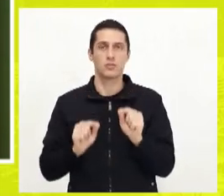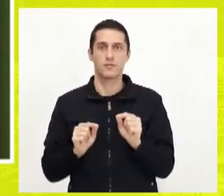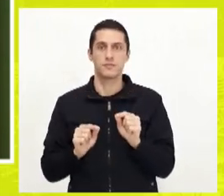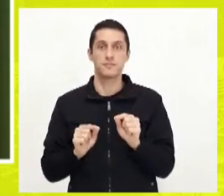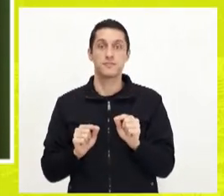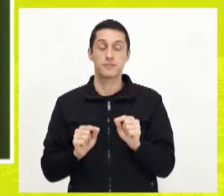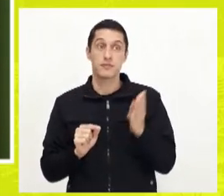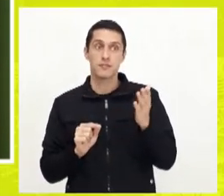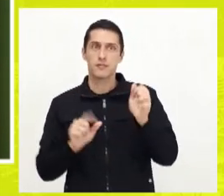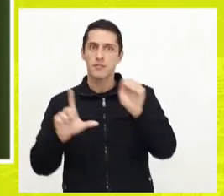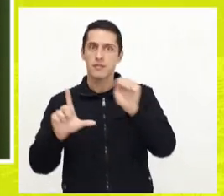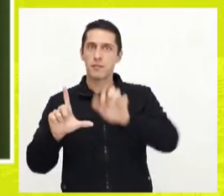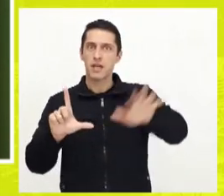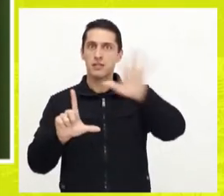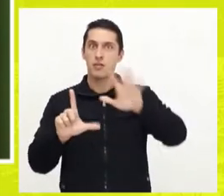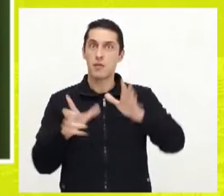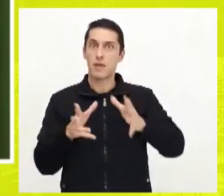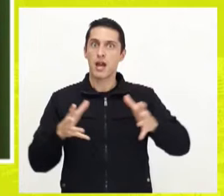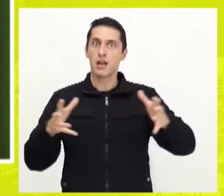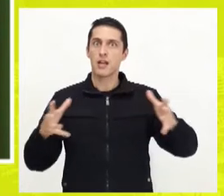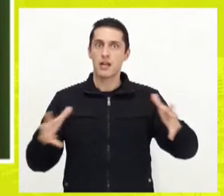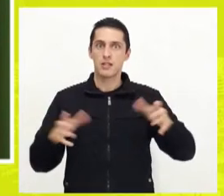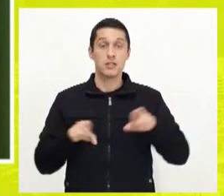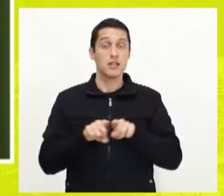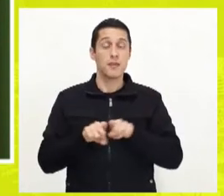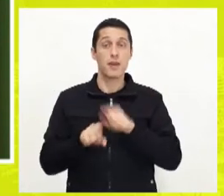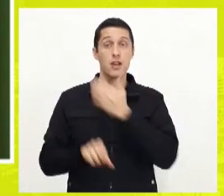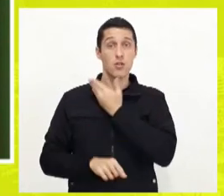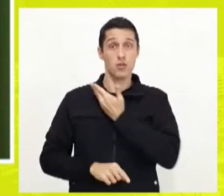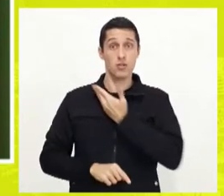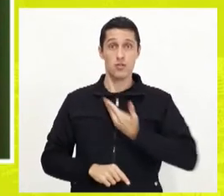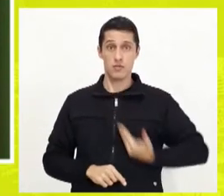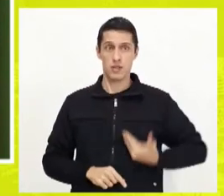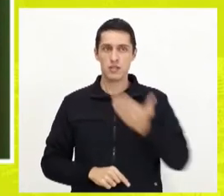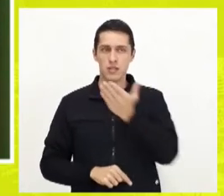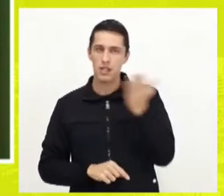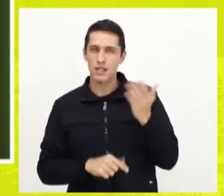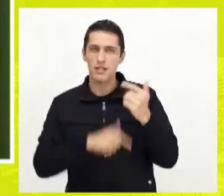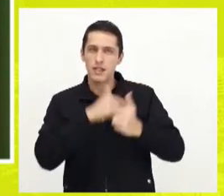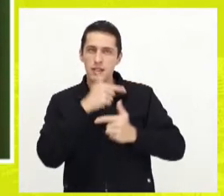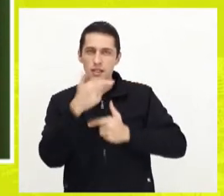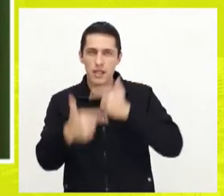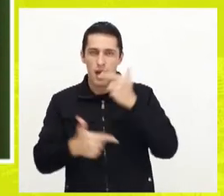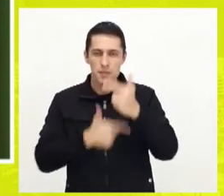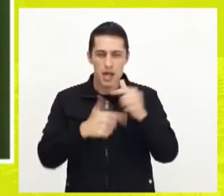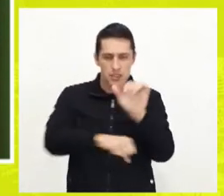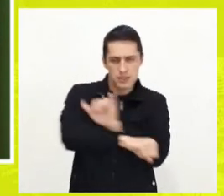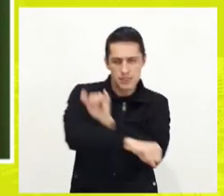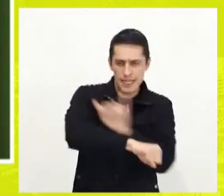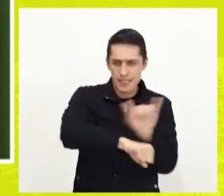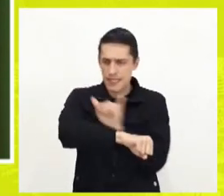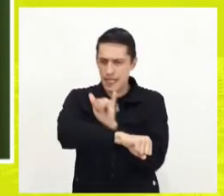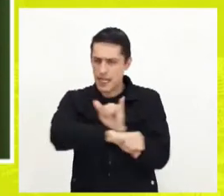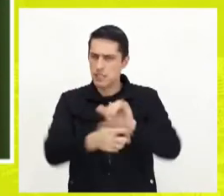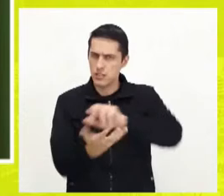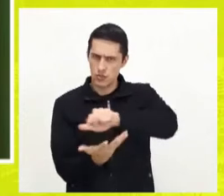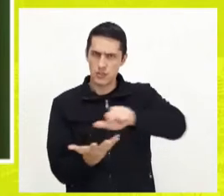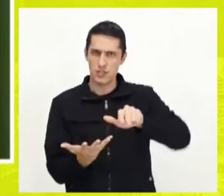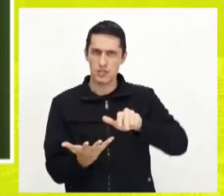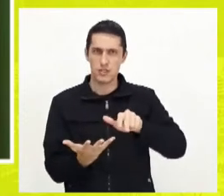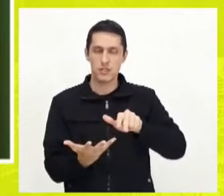for big platforms governments who are working with different